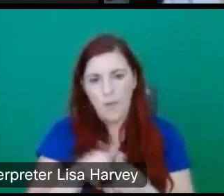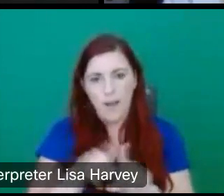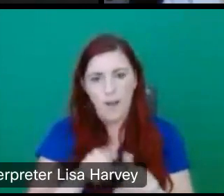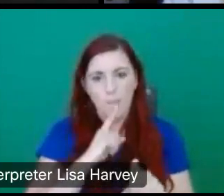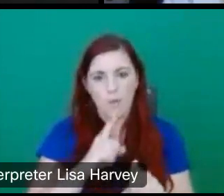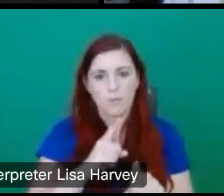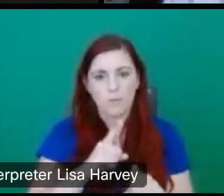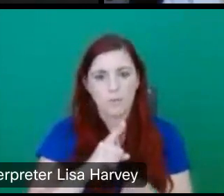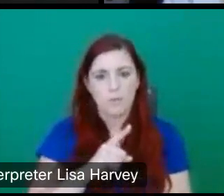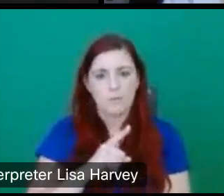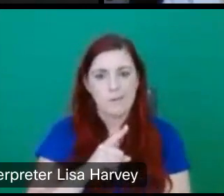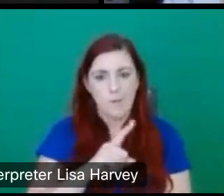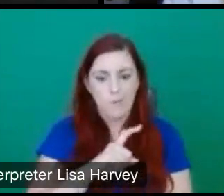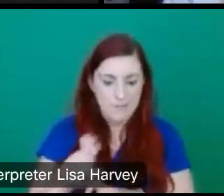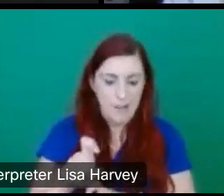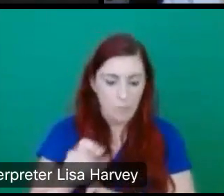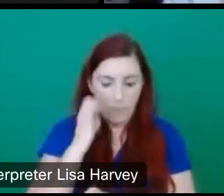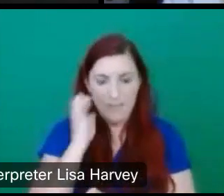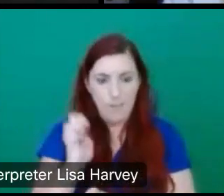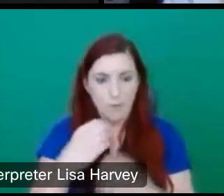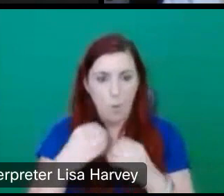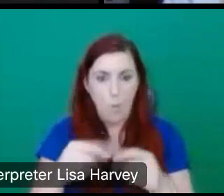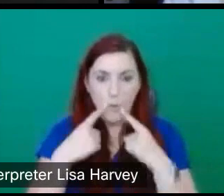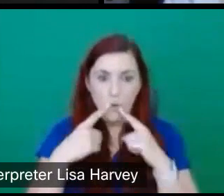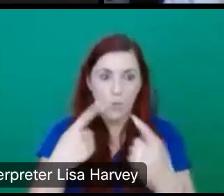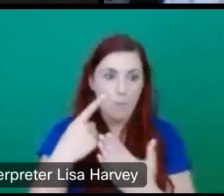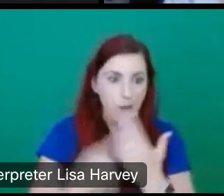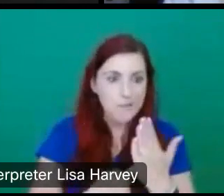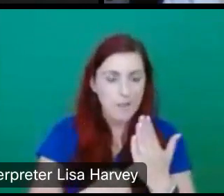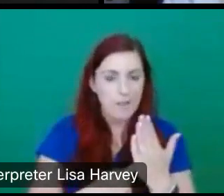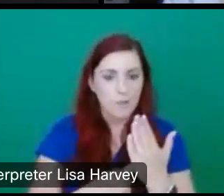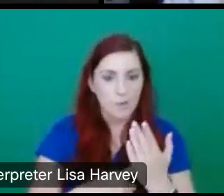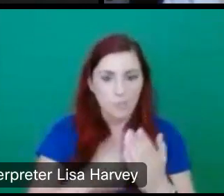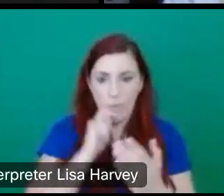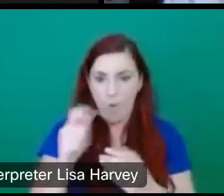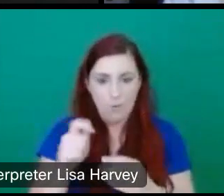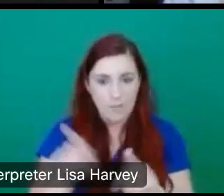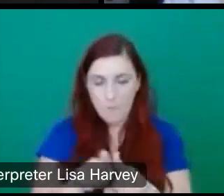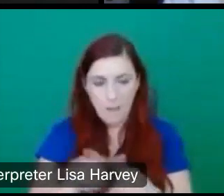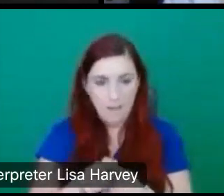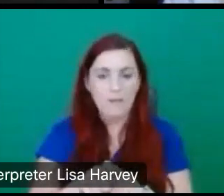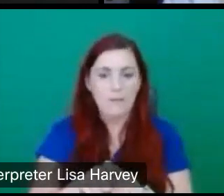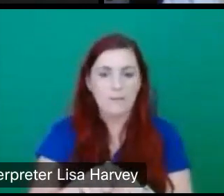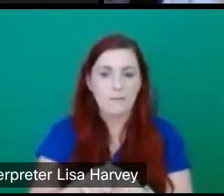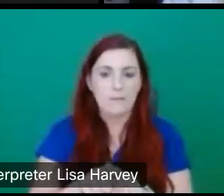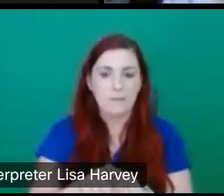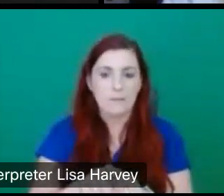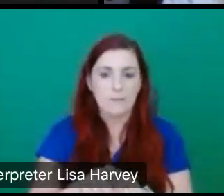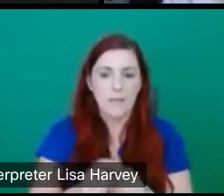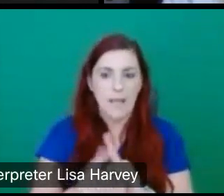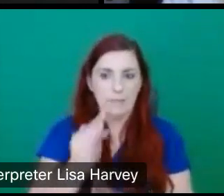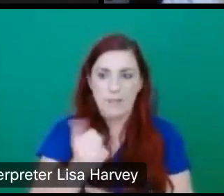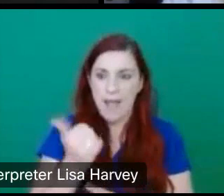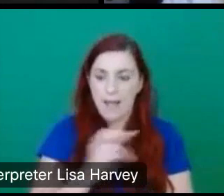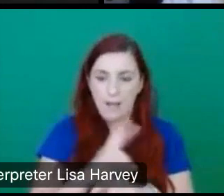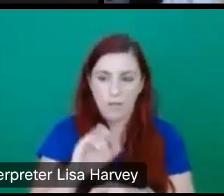open disclosure policy, which requires that we report and disclose all patient safety incidents, and particularly where there's been harm to a